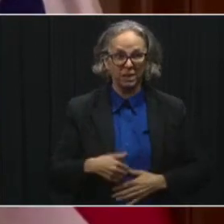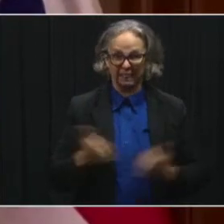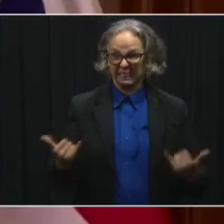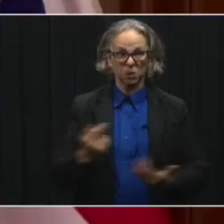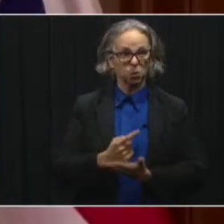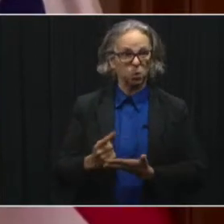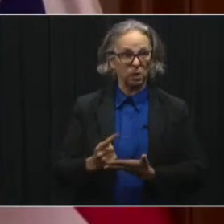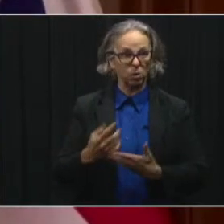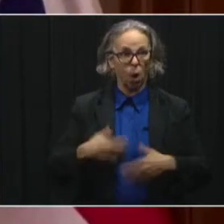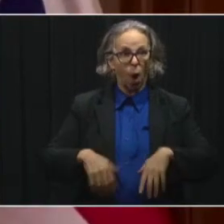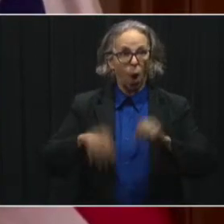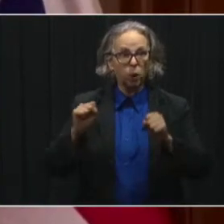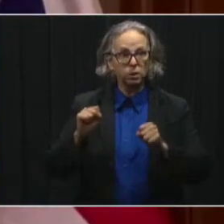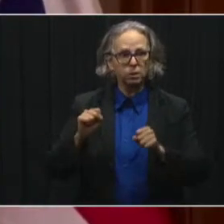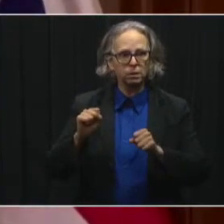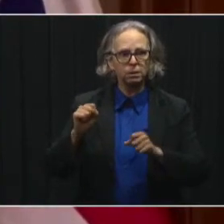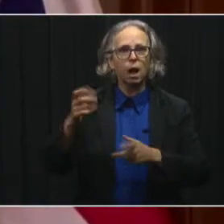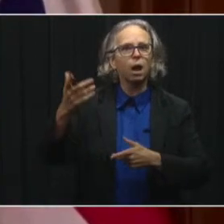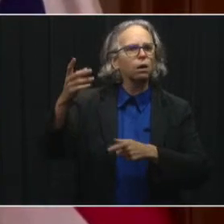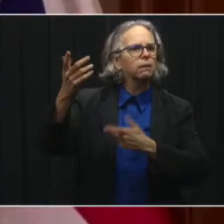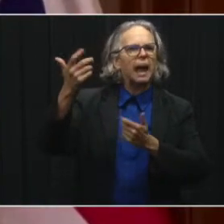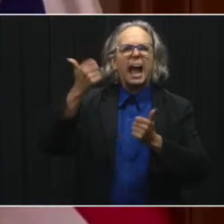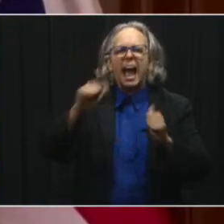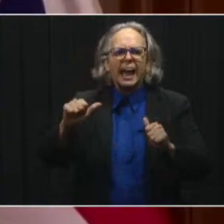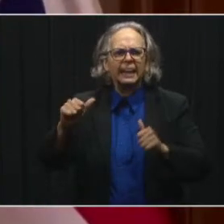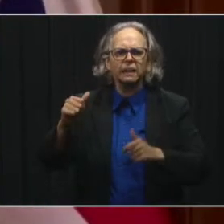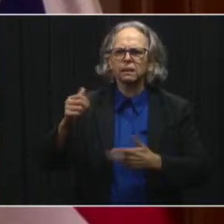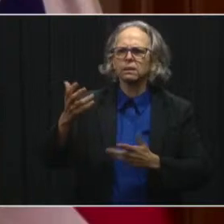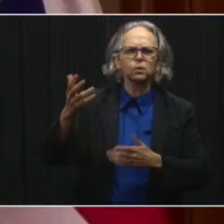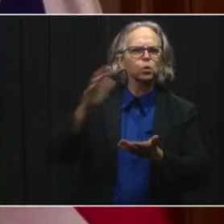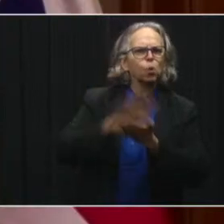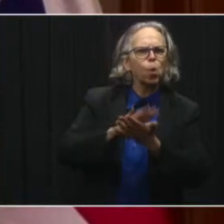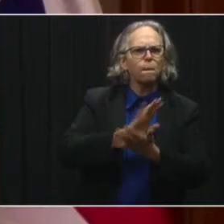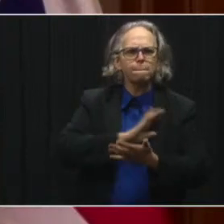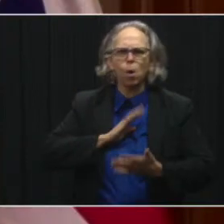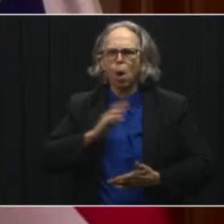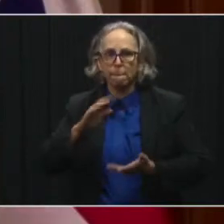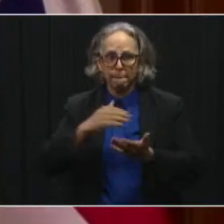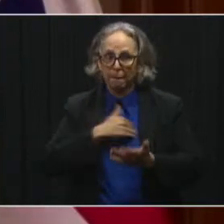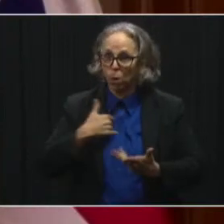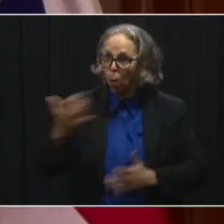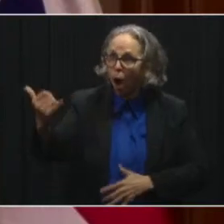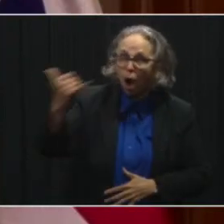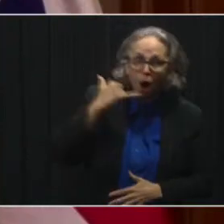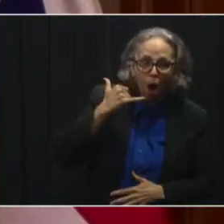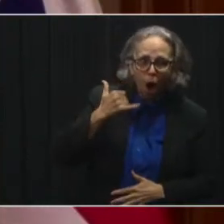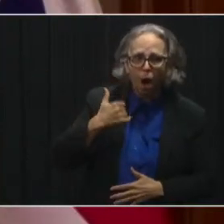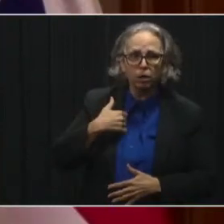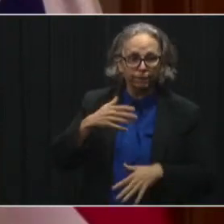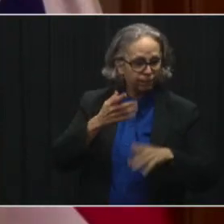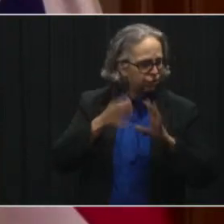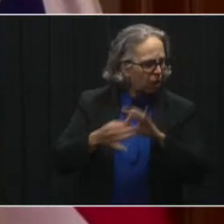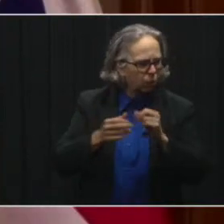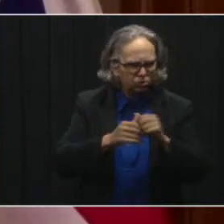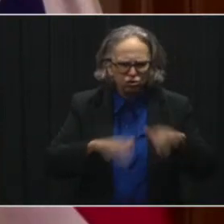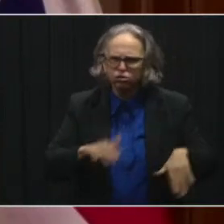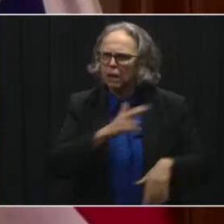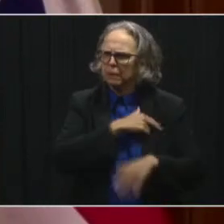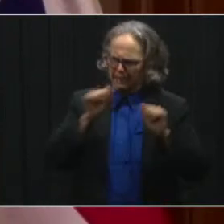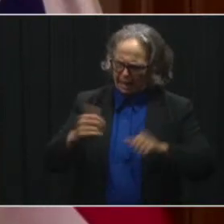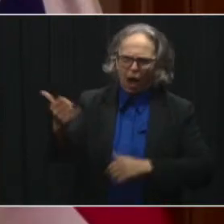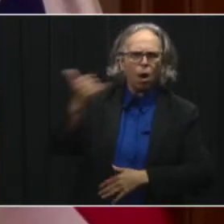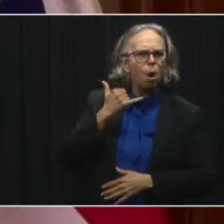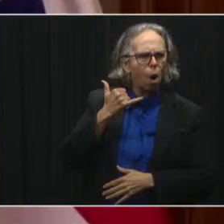school boards in the state who want to talk directly to the children's hospitals. Children's hospitals want to talk to them. These are